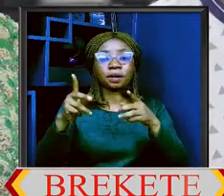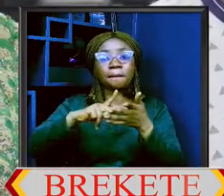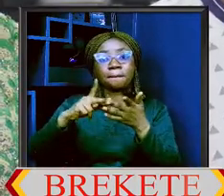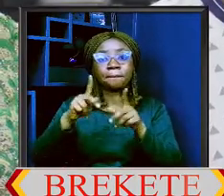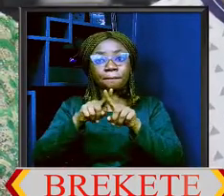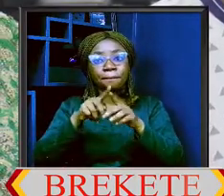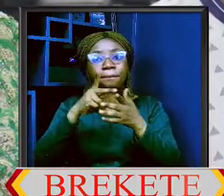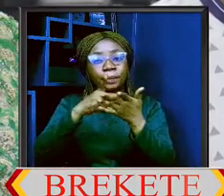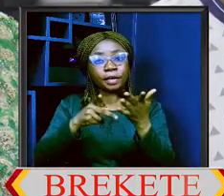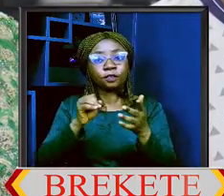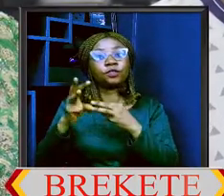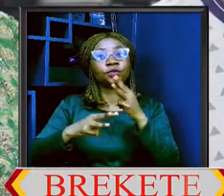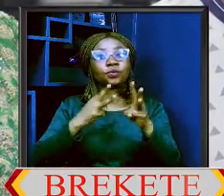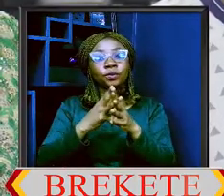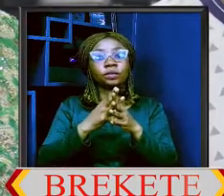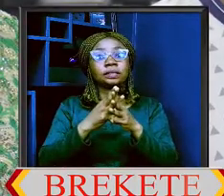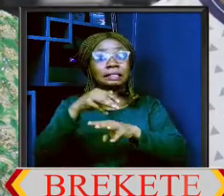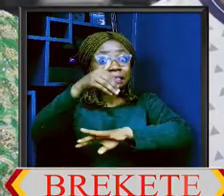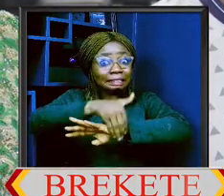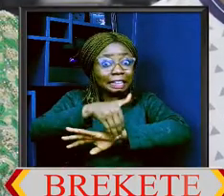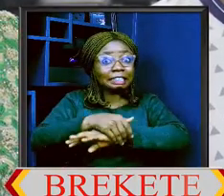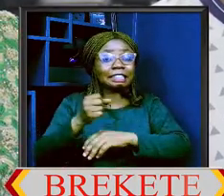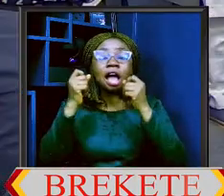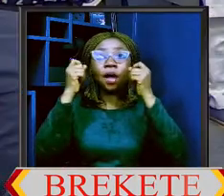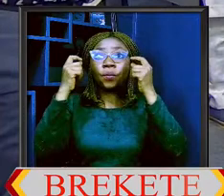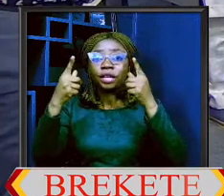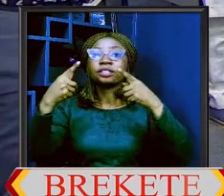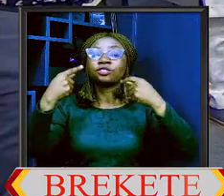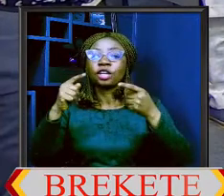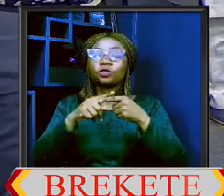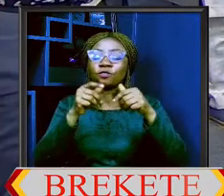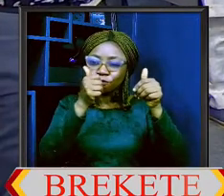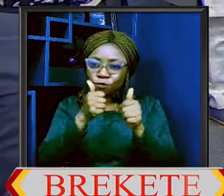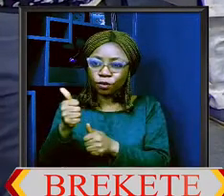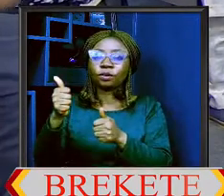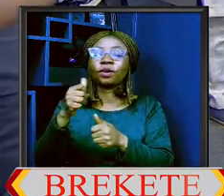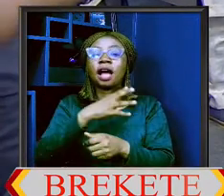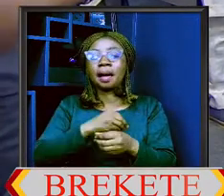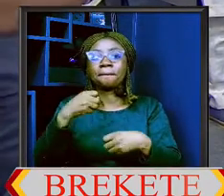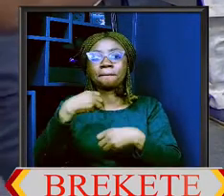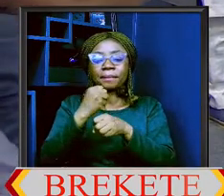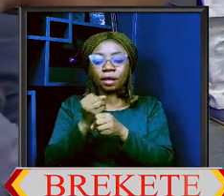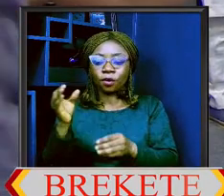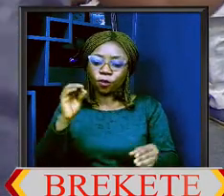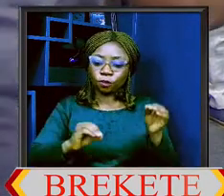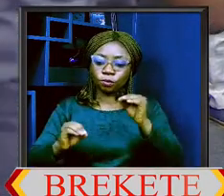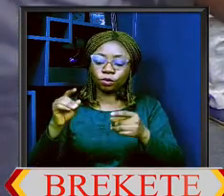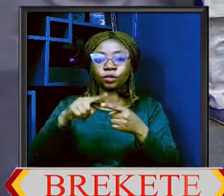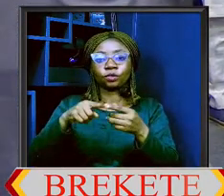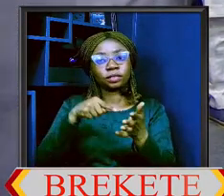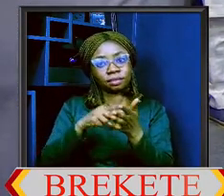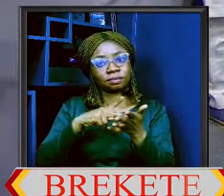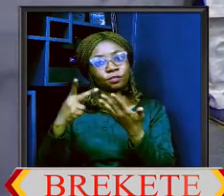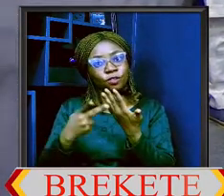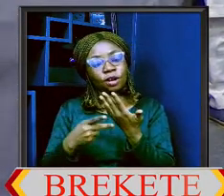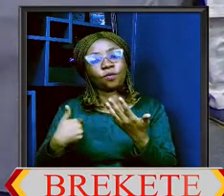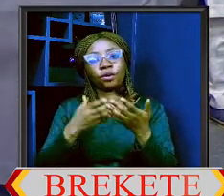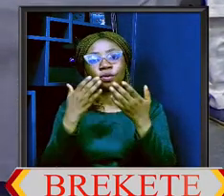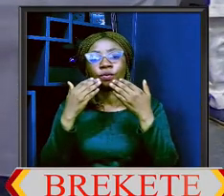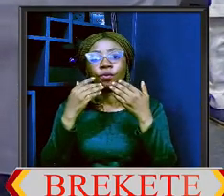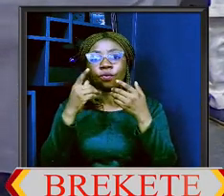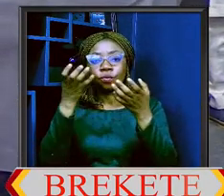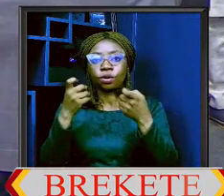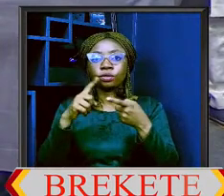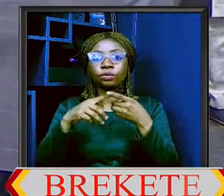are awake simply to be able to follow and make contribution to their own program we want to specially